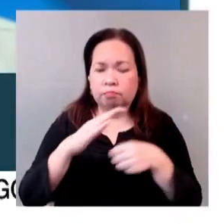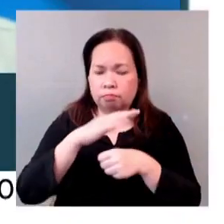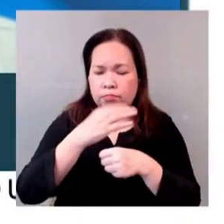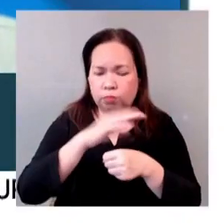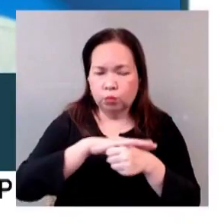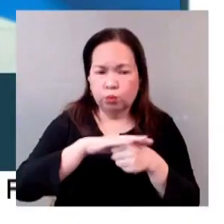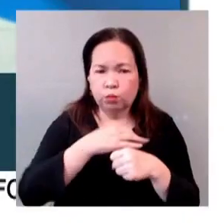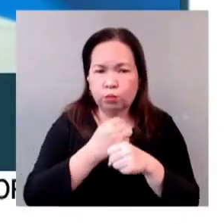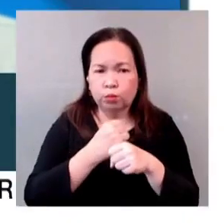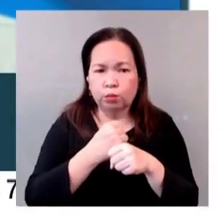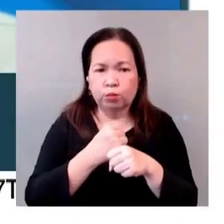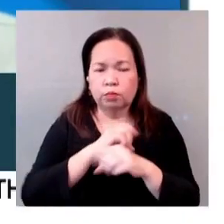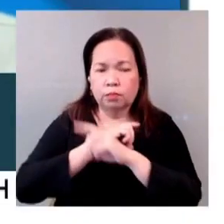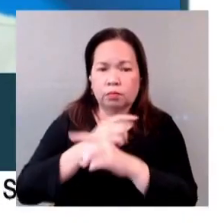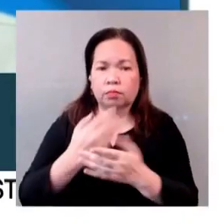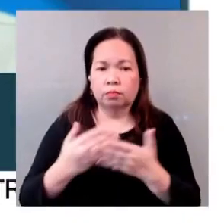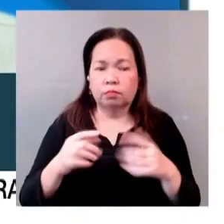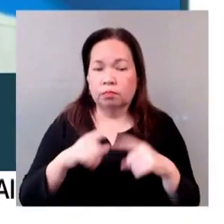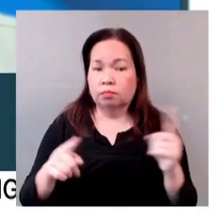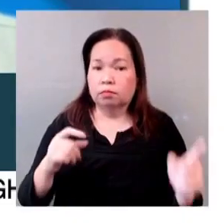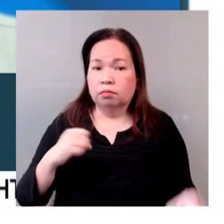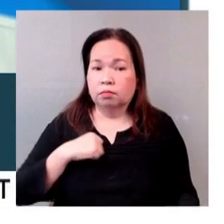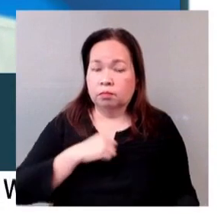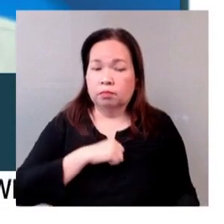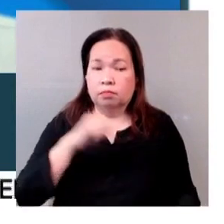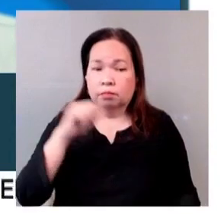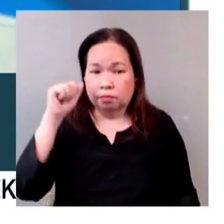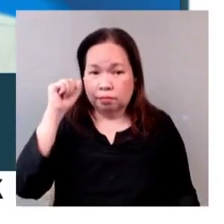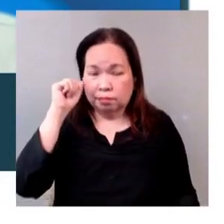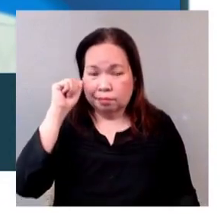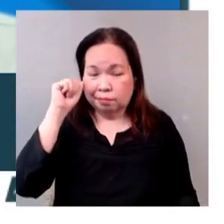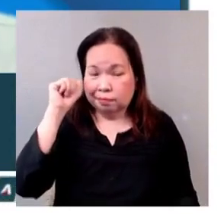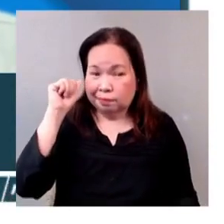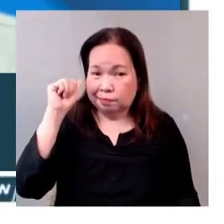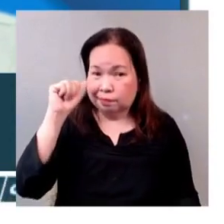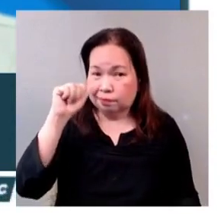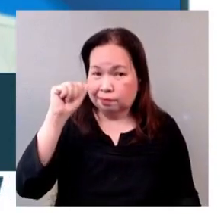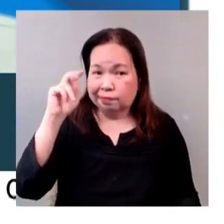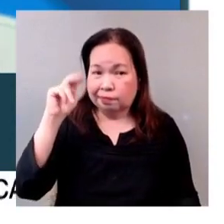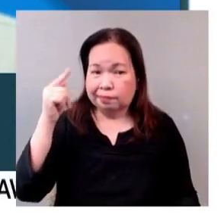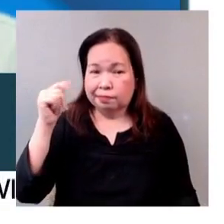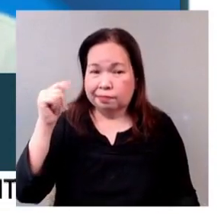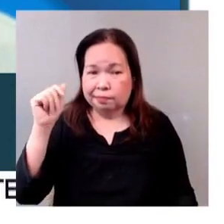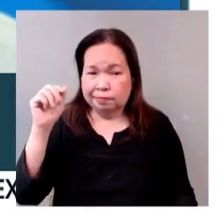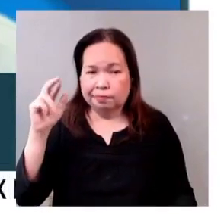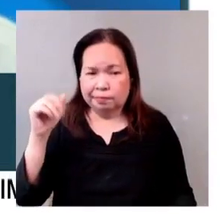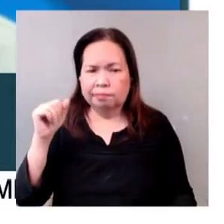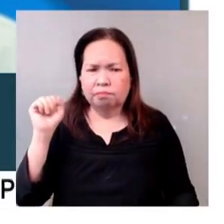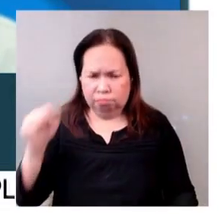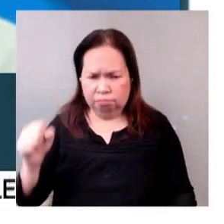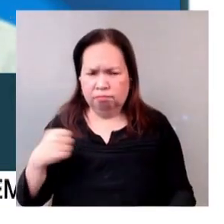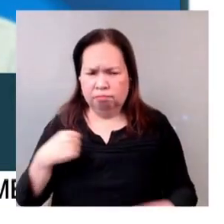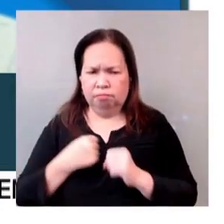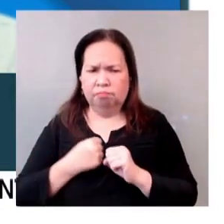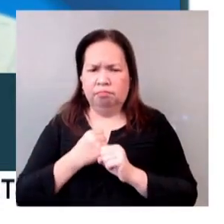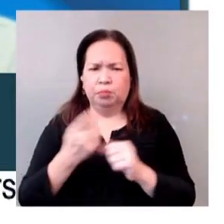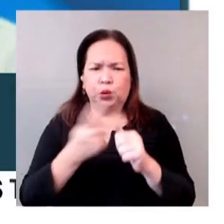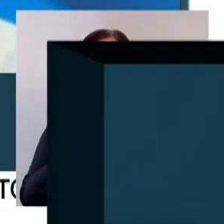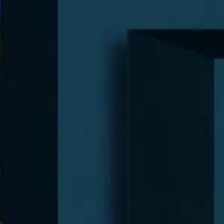Senator Sonny Anggada assures the public lawmakers will prioritize funding for agencies dealing with China's aggressive behavior.